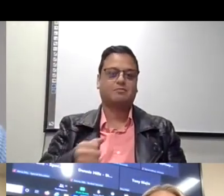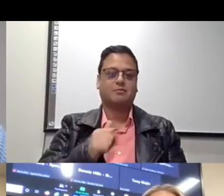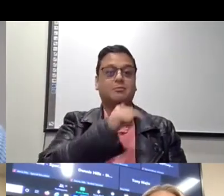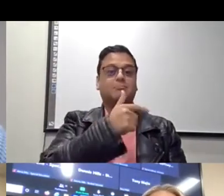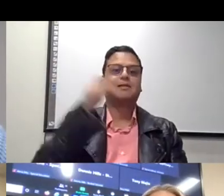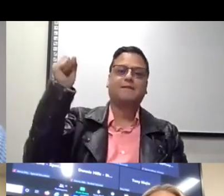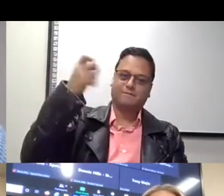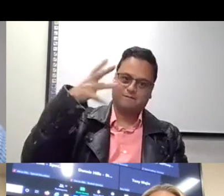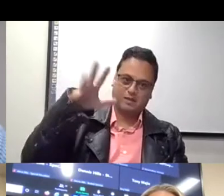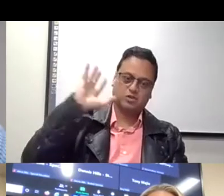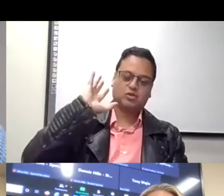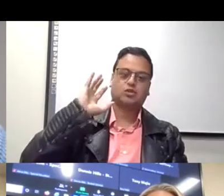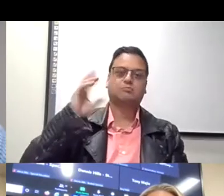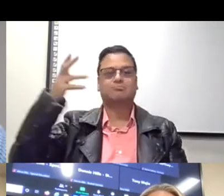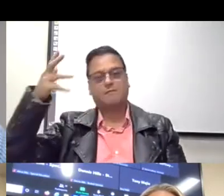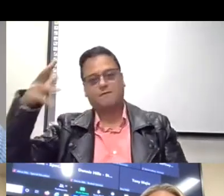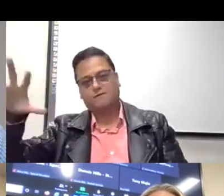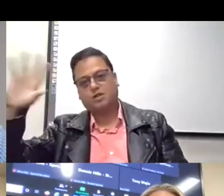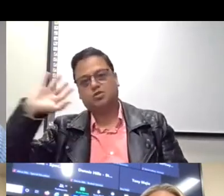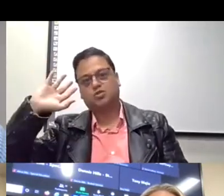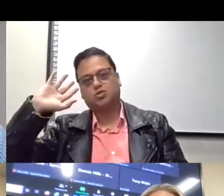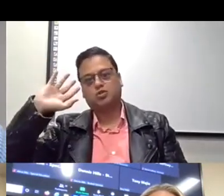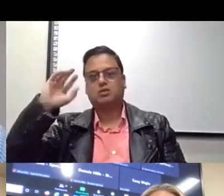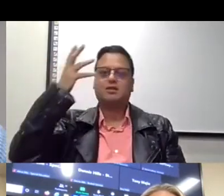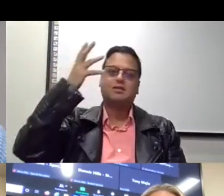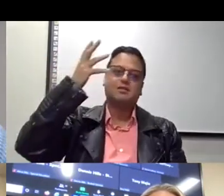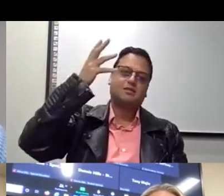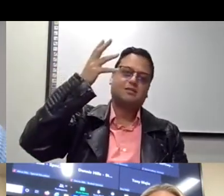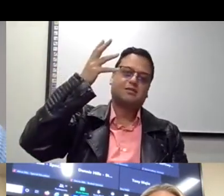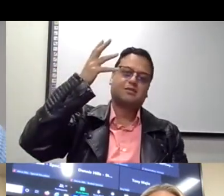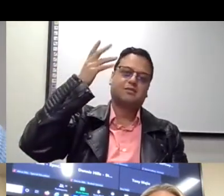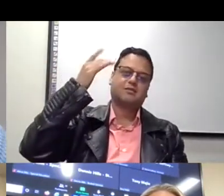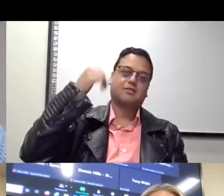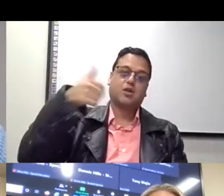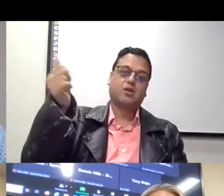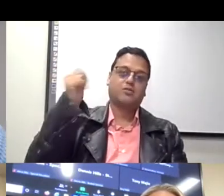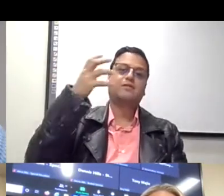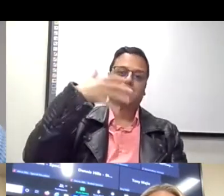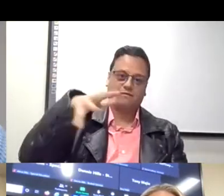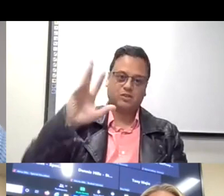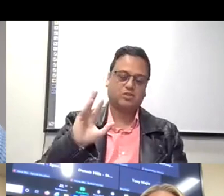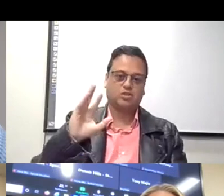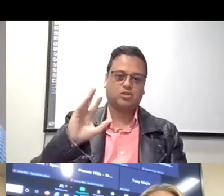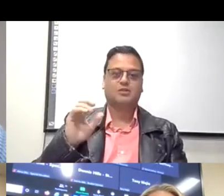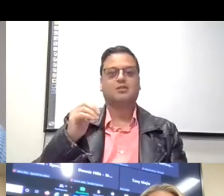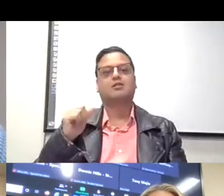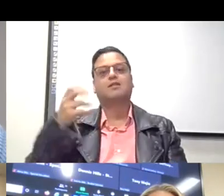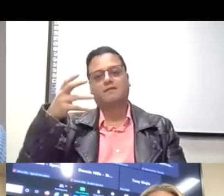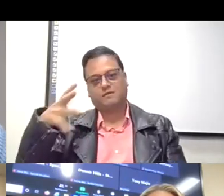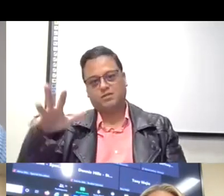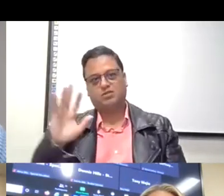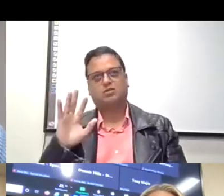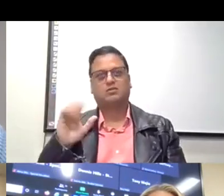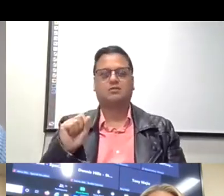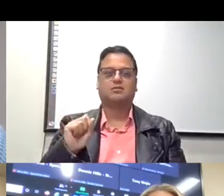Yes. Trustee Proctor. Yes. Trustee Watkins. Yes. Trustee Warren. Yes.